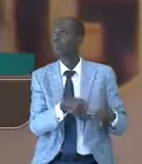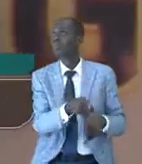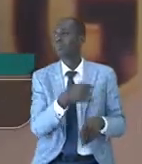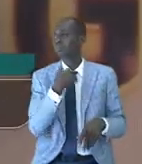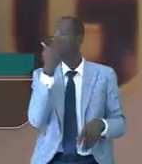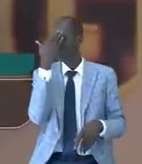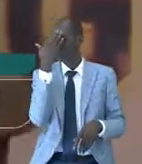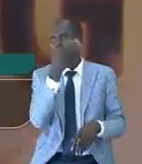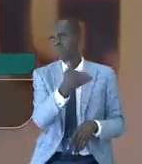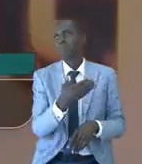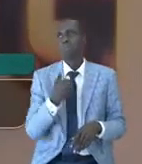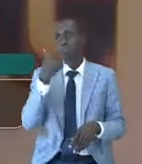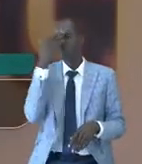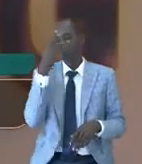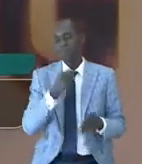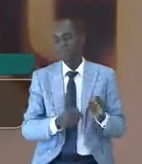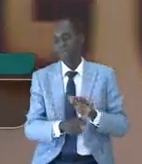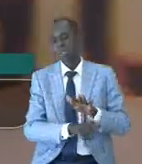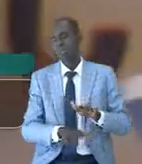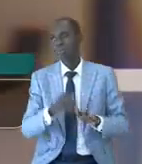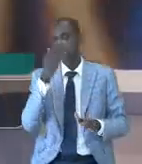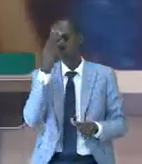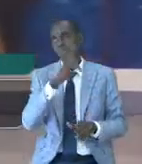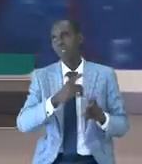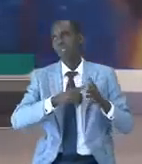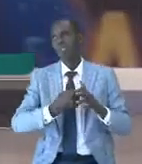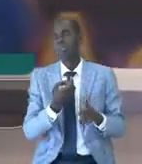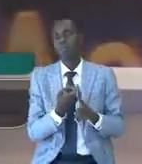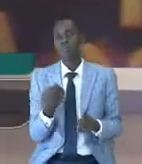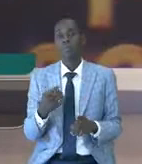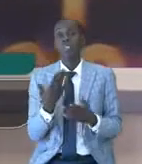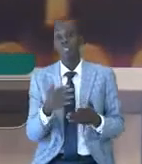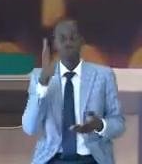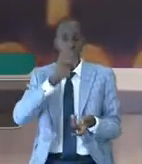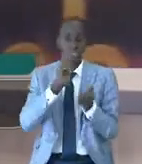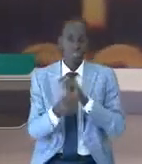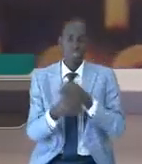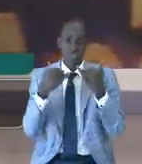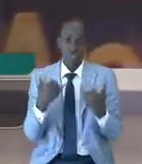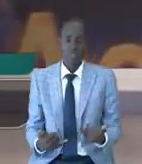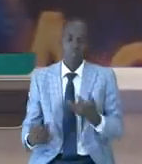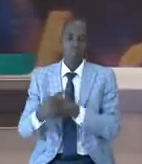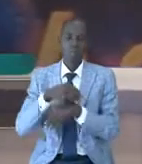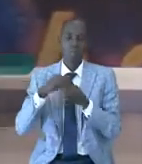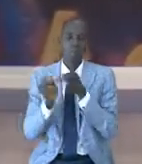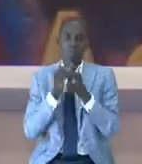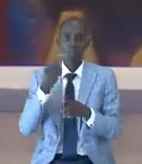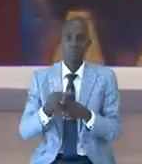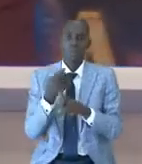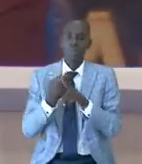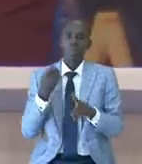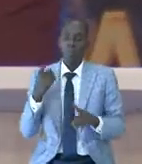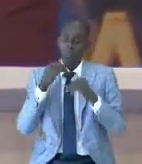know her history. We know his history. Things are going to change today. From reproach